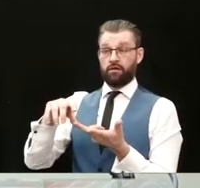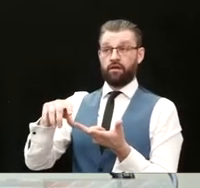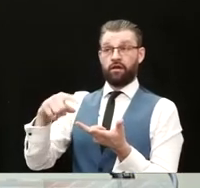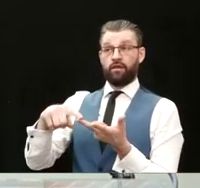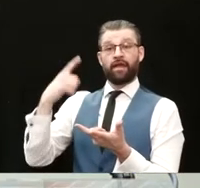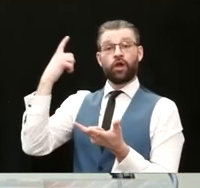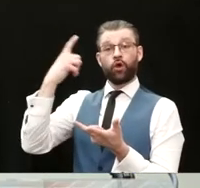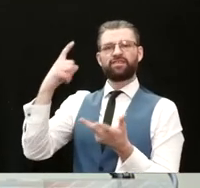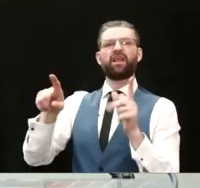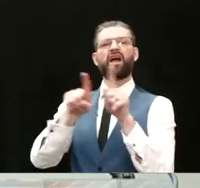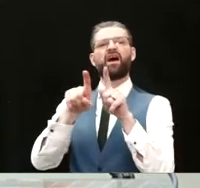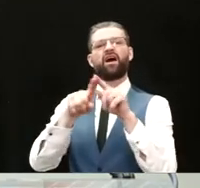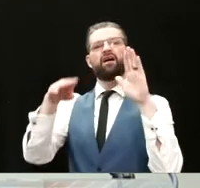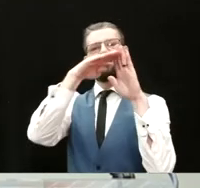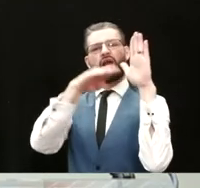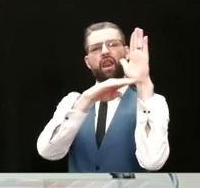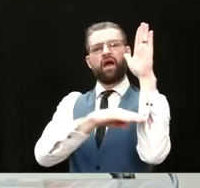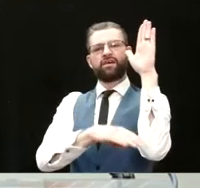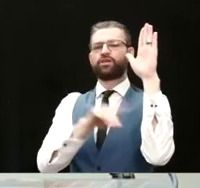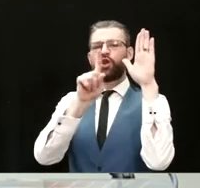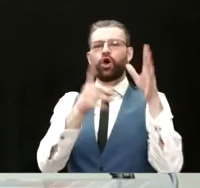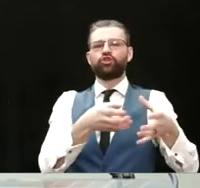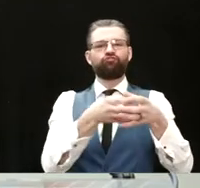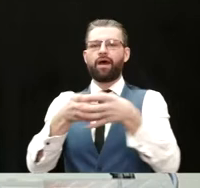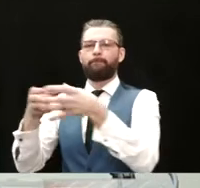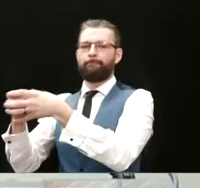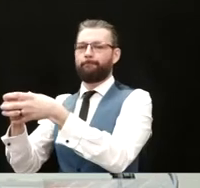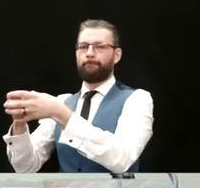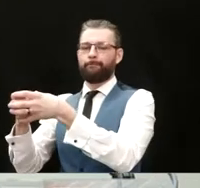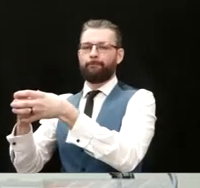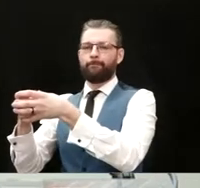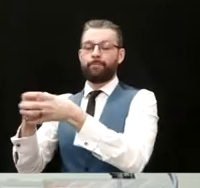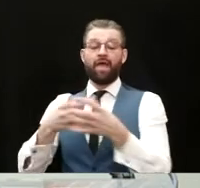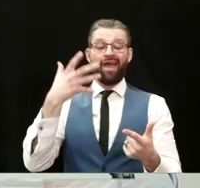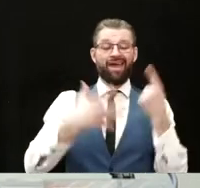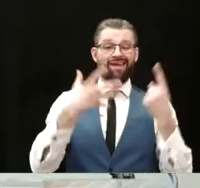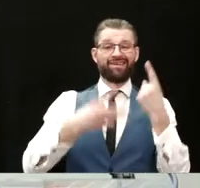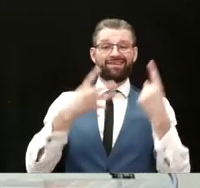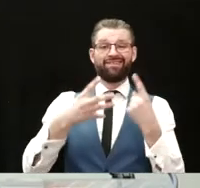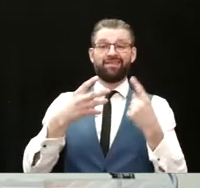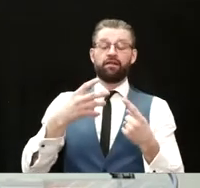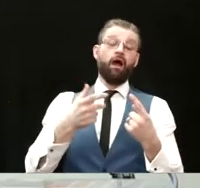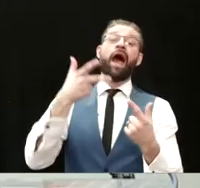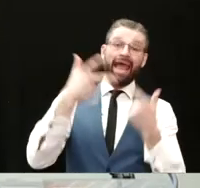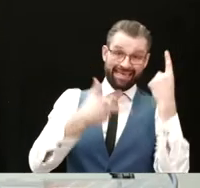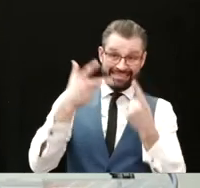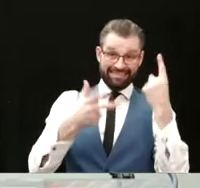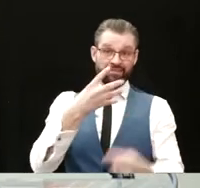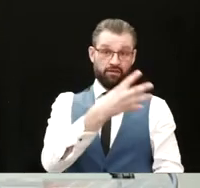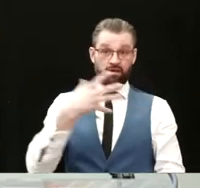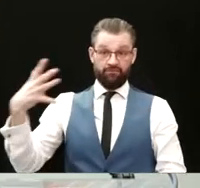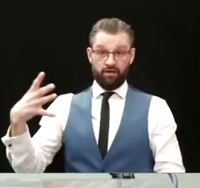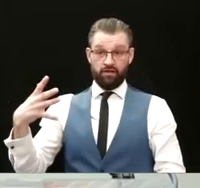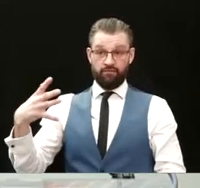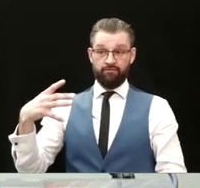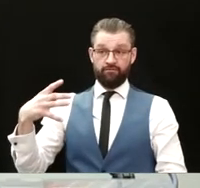considered to be social classes, not tribes. In 1895, the Germans claimed